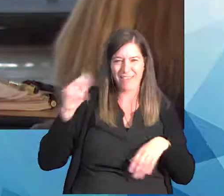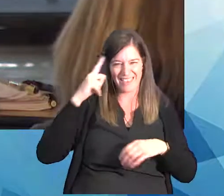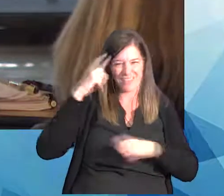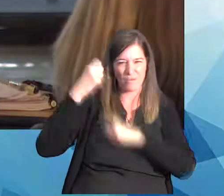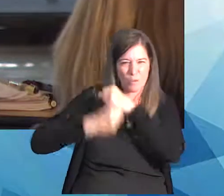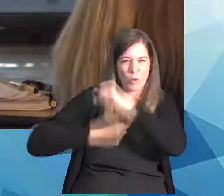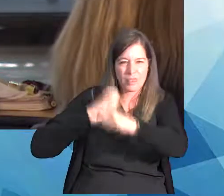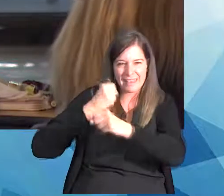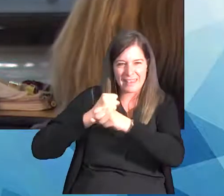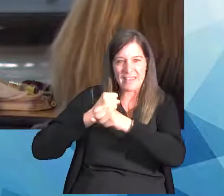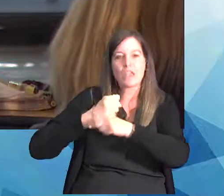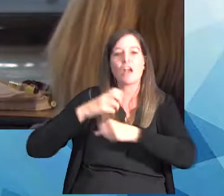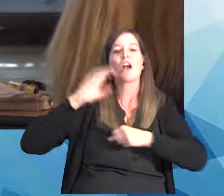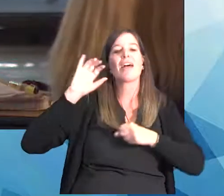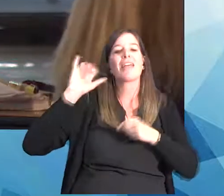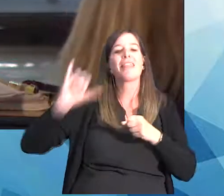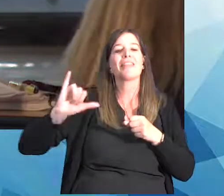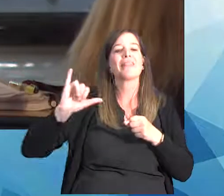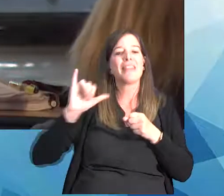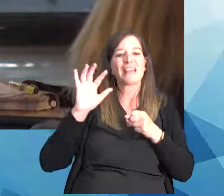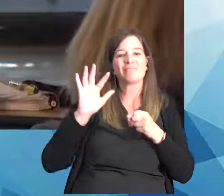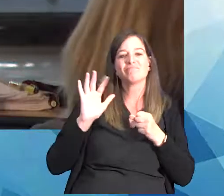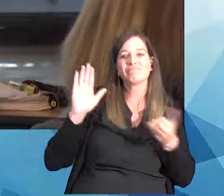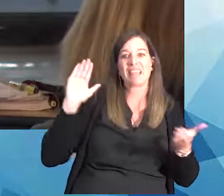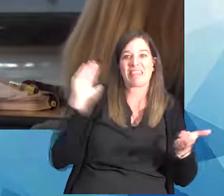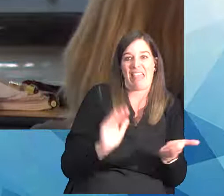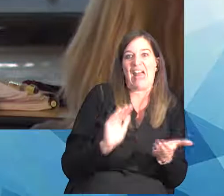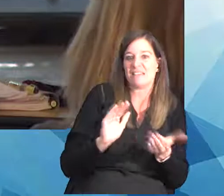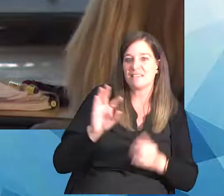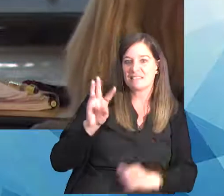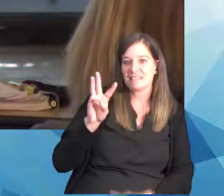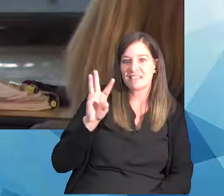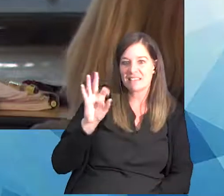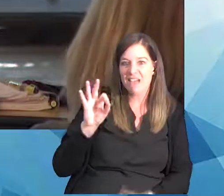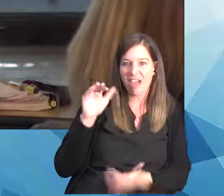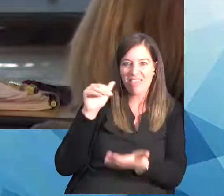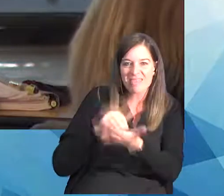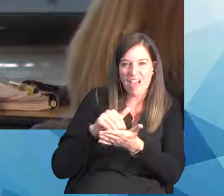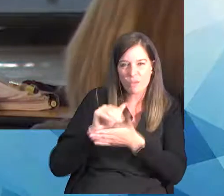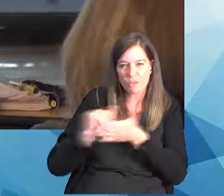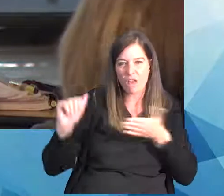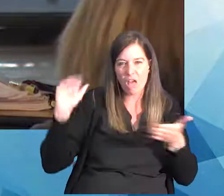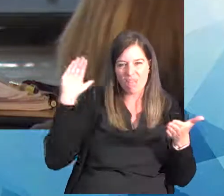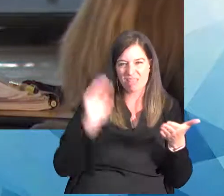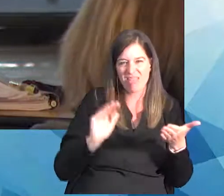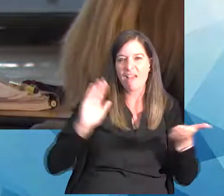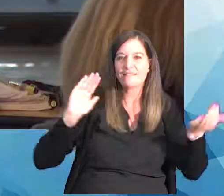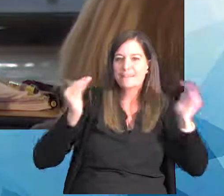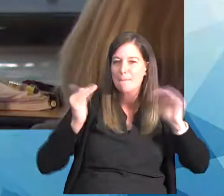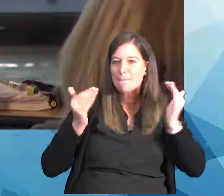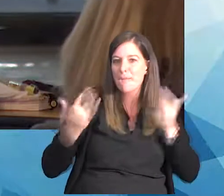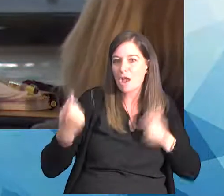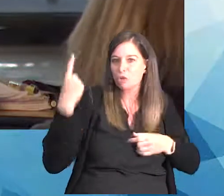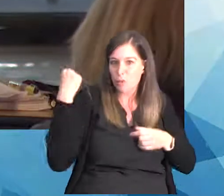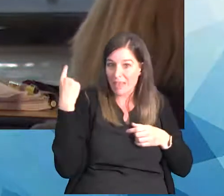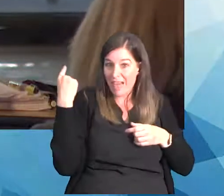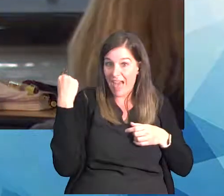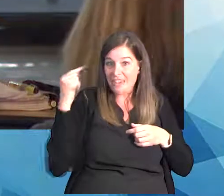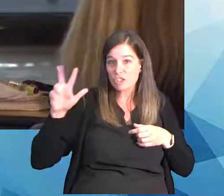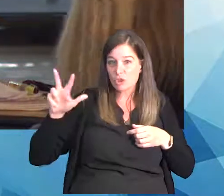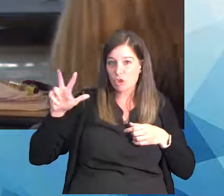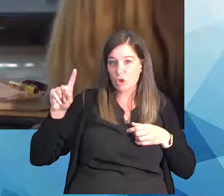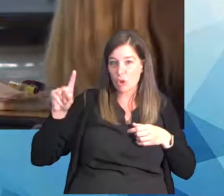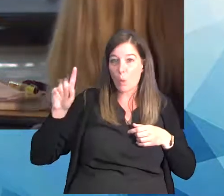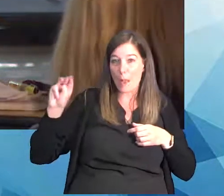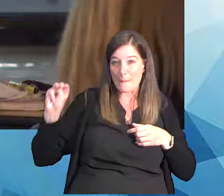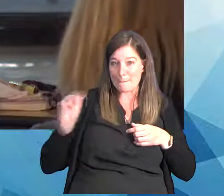$769,000 lower compared to last year's expenditures of $31 million, and that's primarily due to the decline in